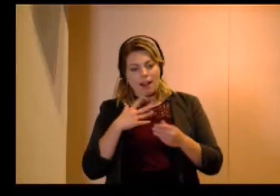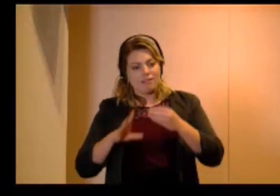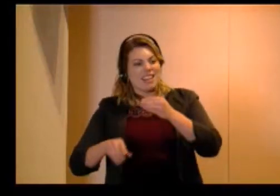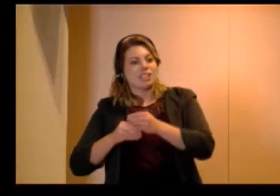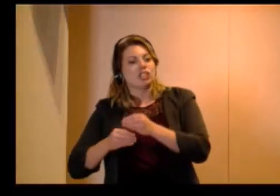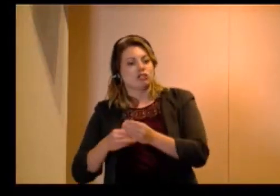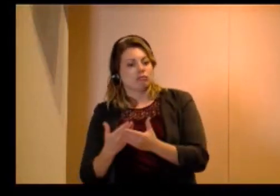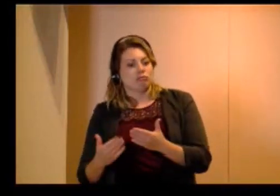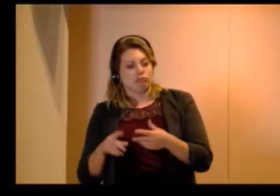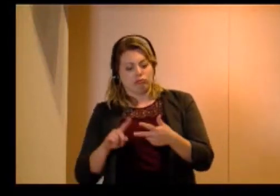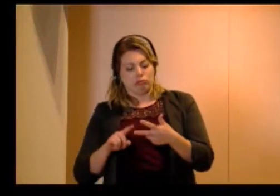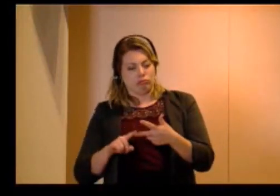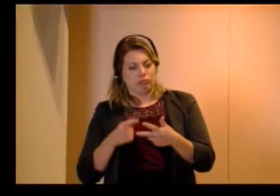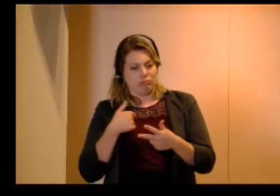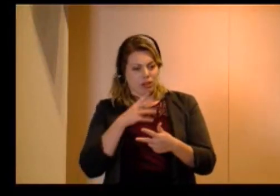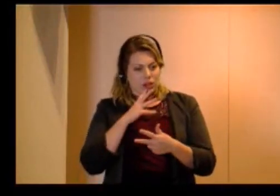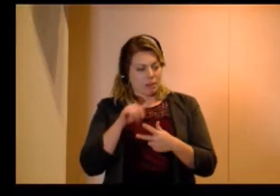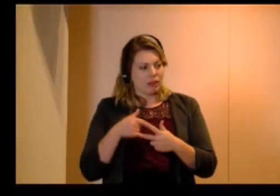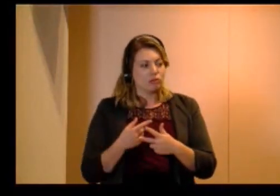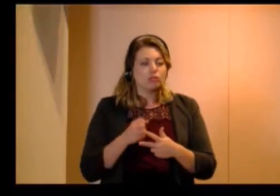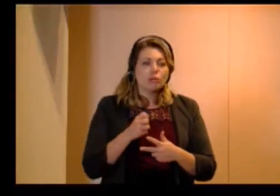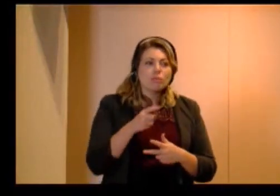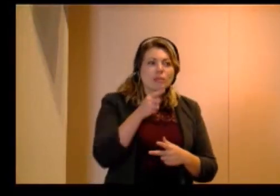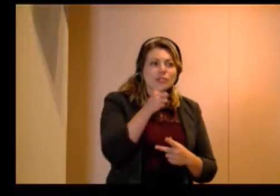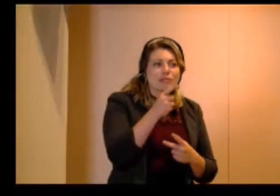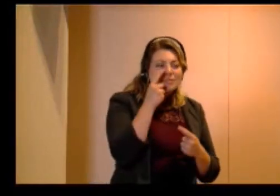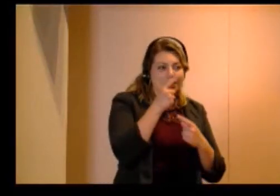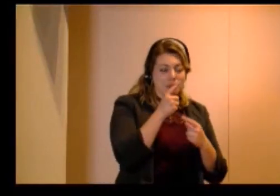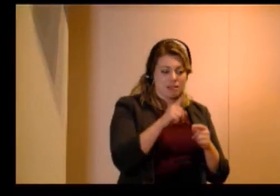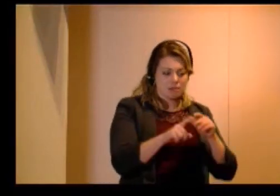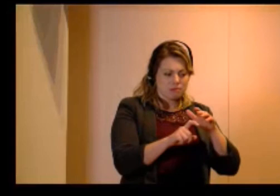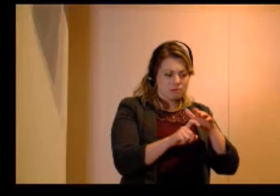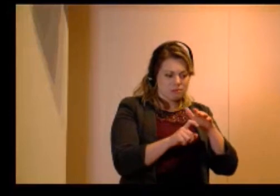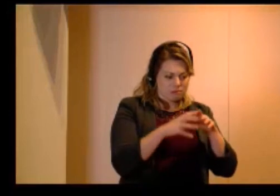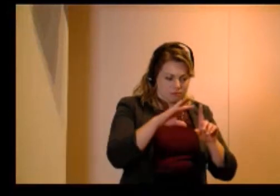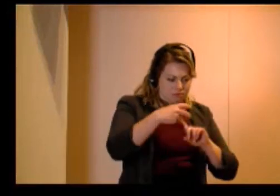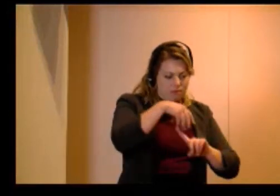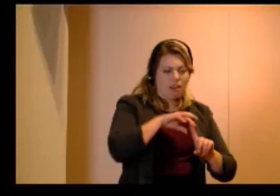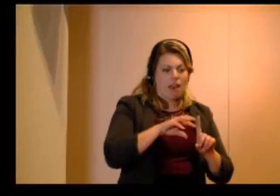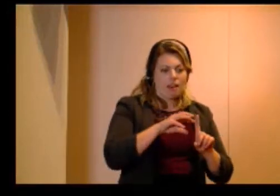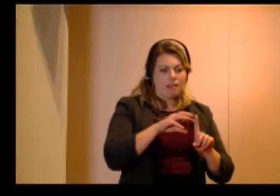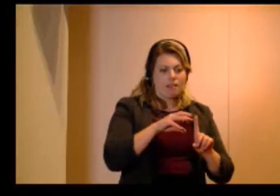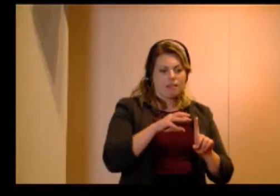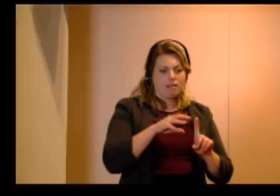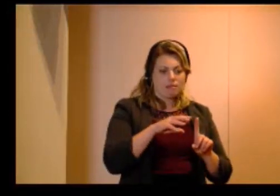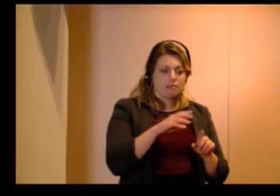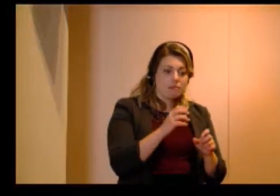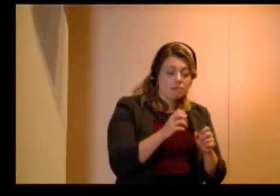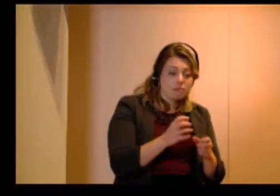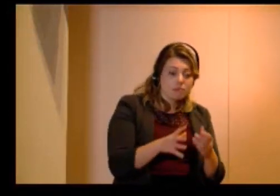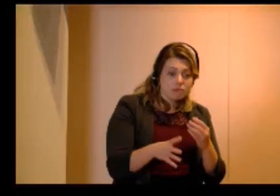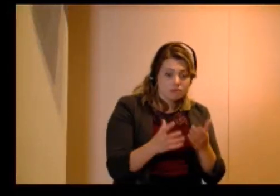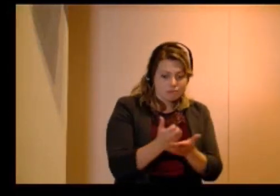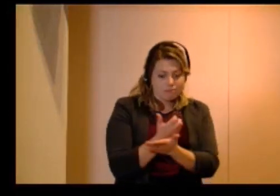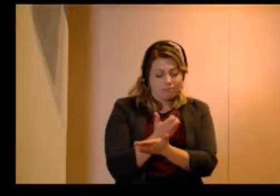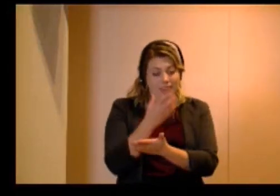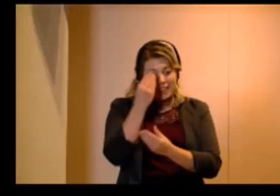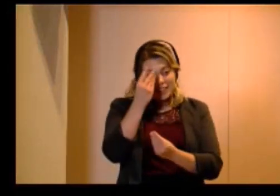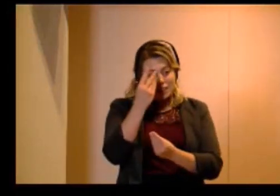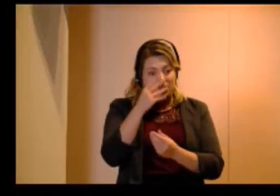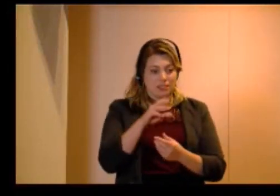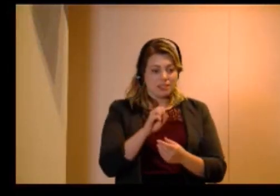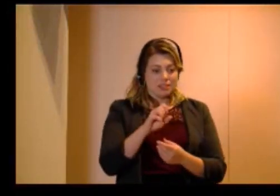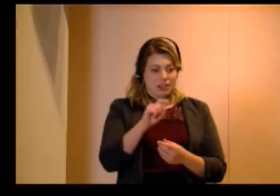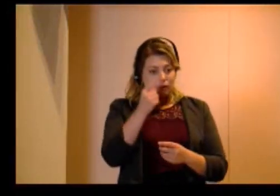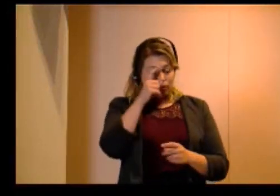that. So as you think about scanning, as you think about building these data sets for the collection, there's